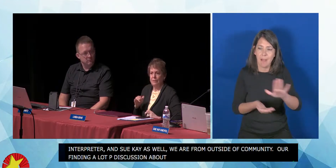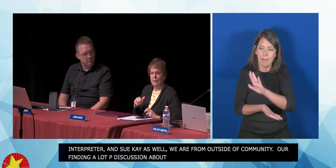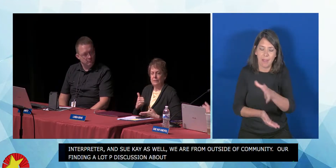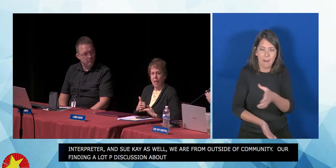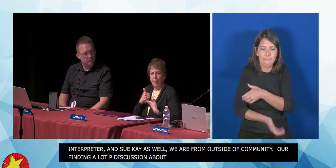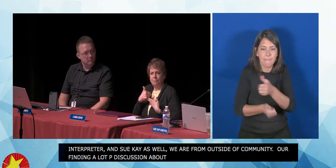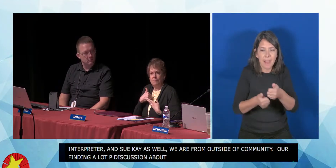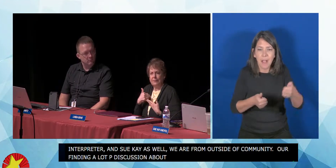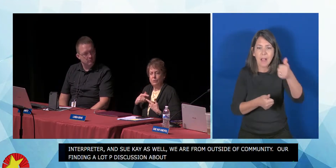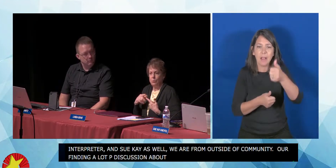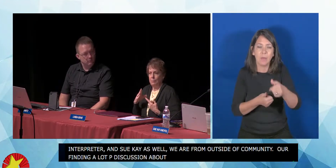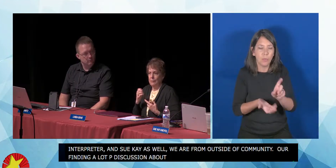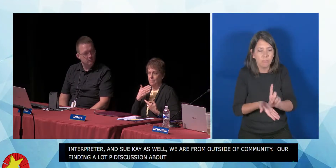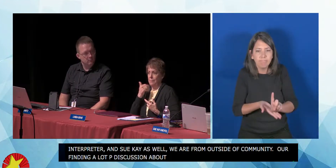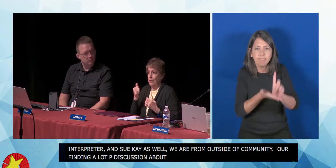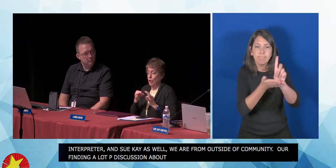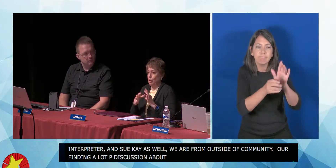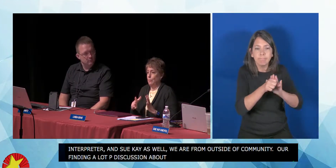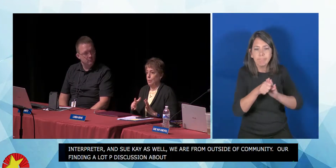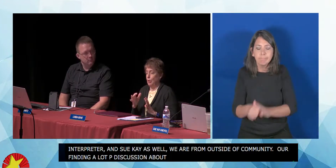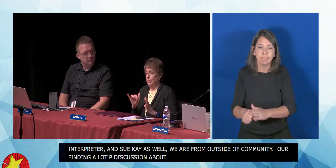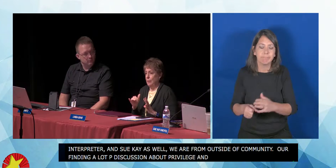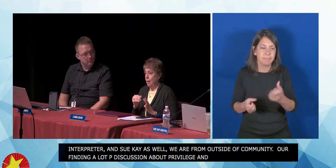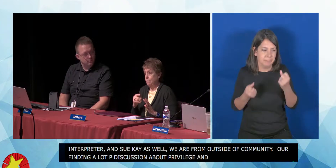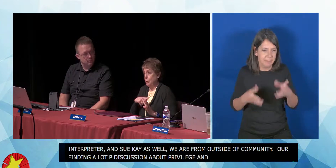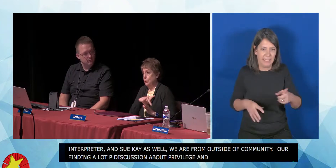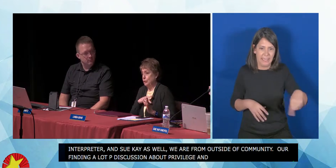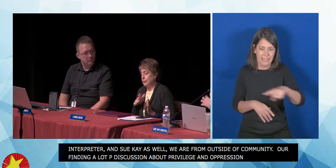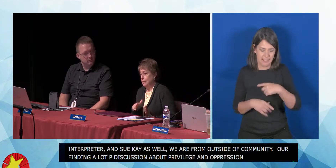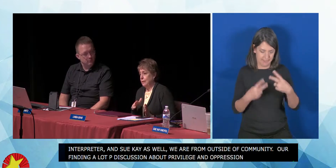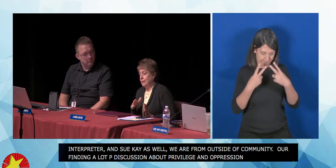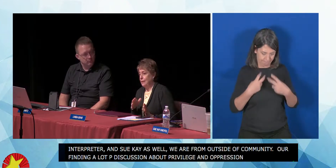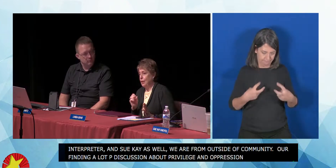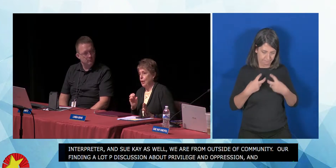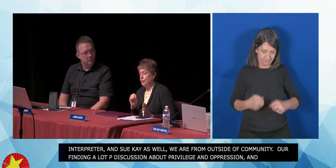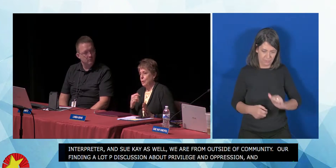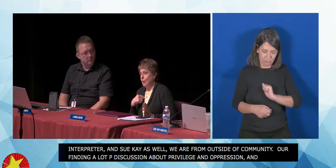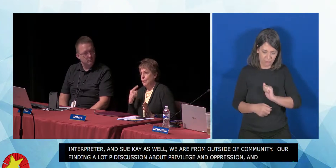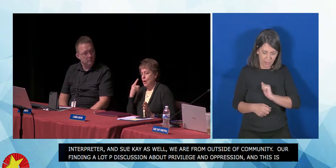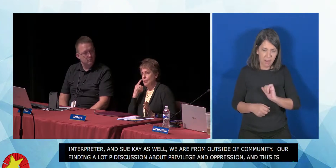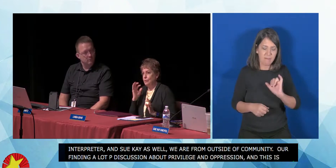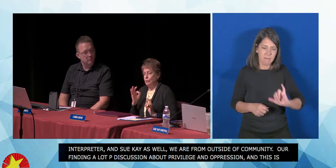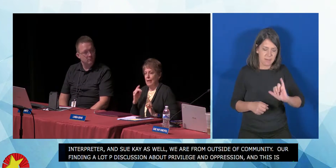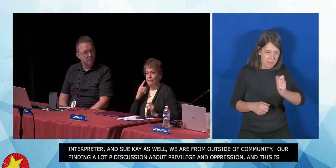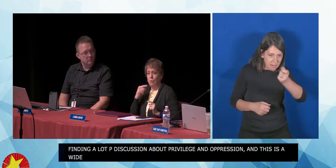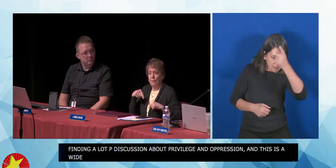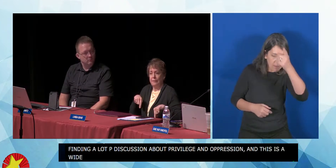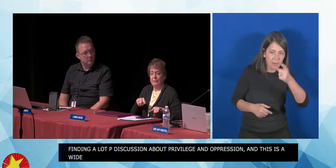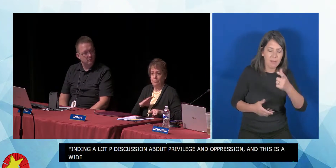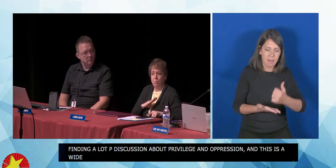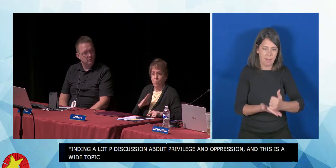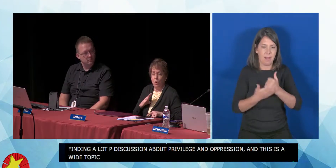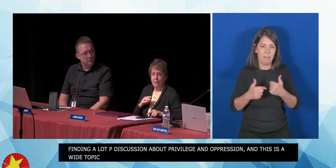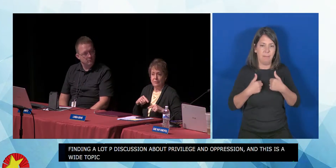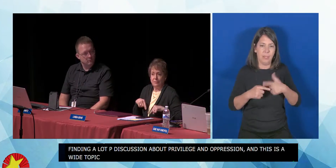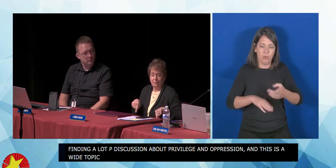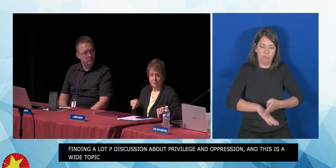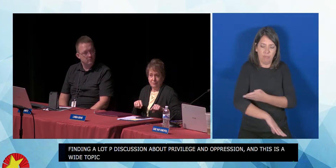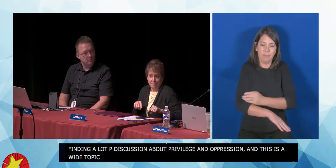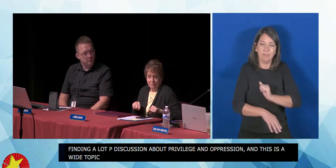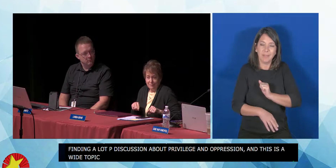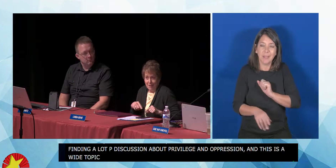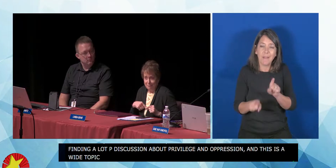and we're having to do a lot of self-assessment and self-reflection. It's making us better, making personally me a better interpreter, and I think that it would